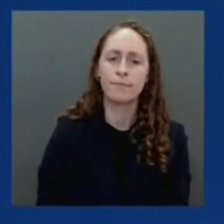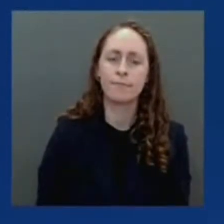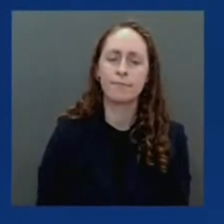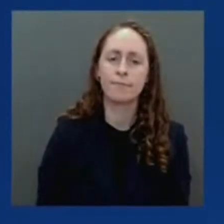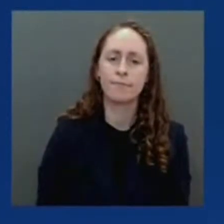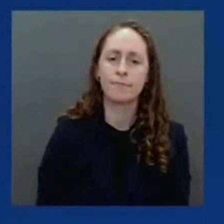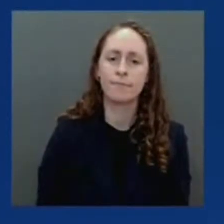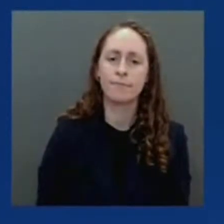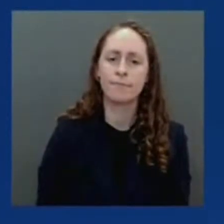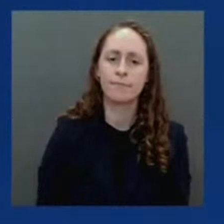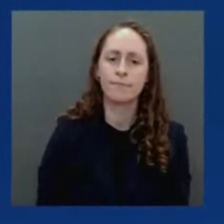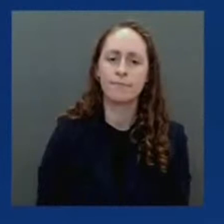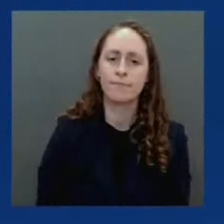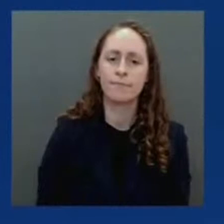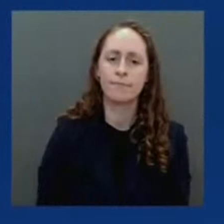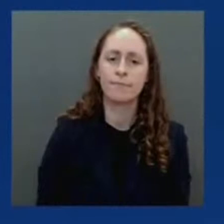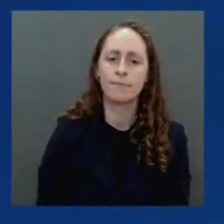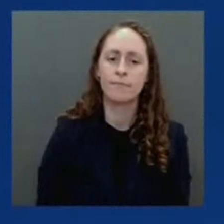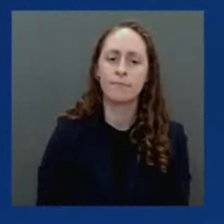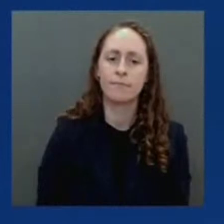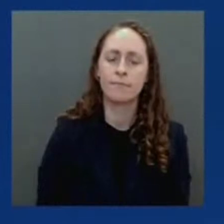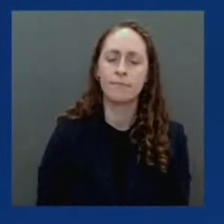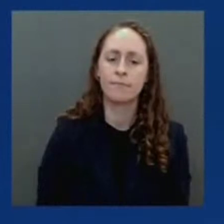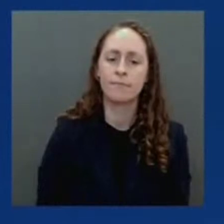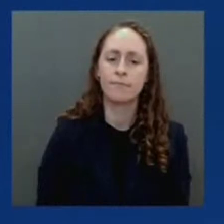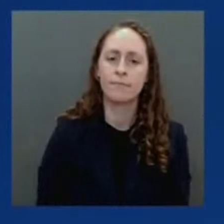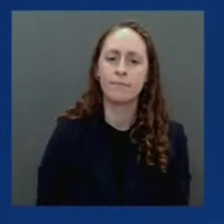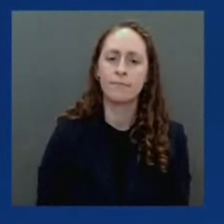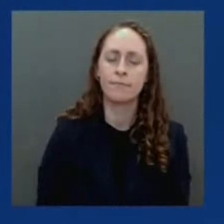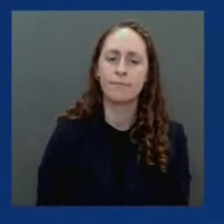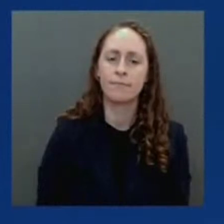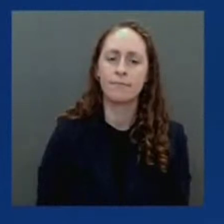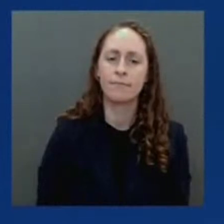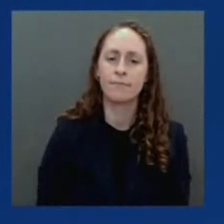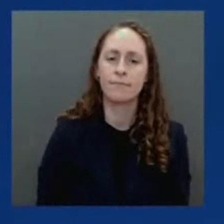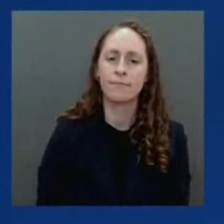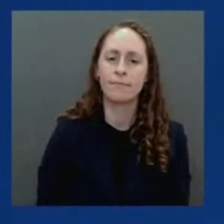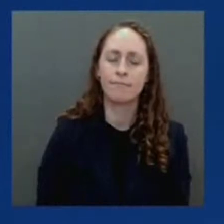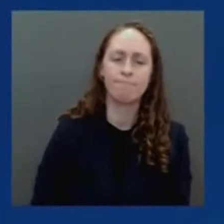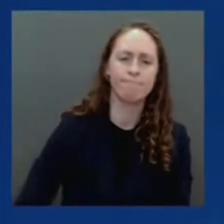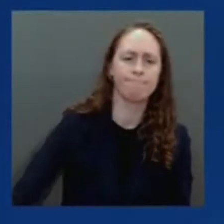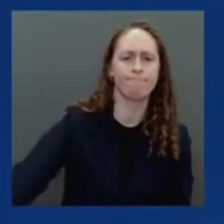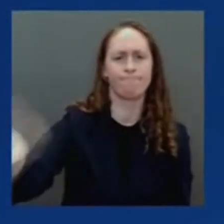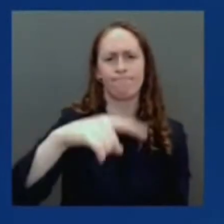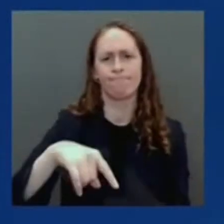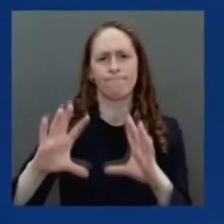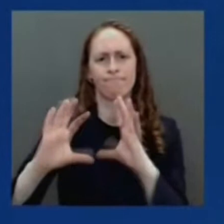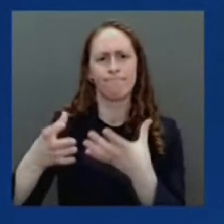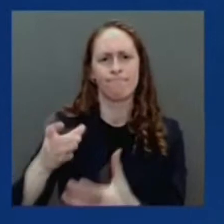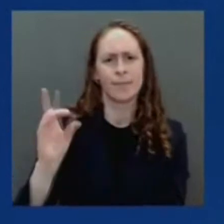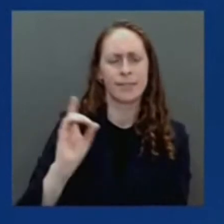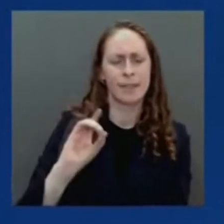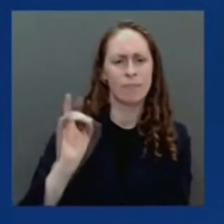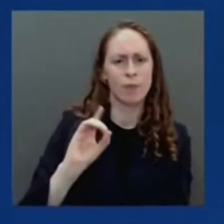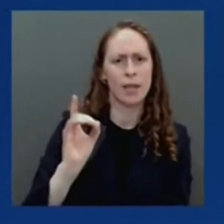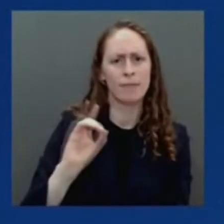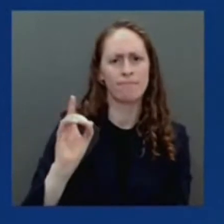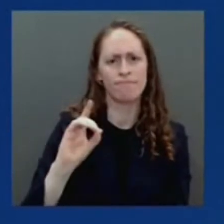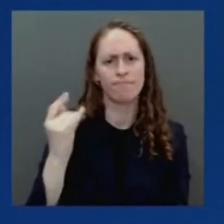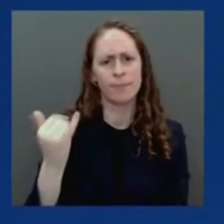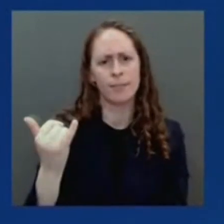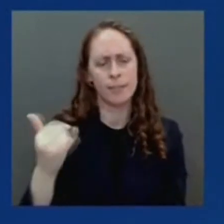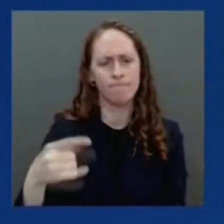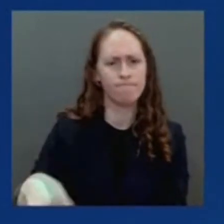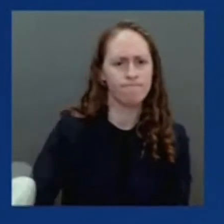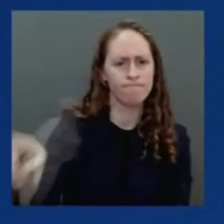Hi, thanks. There's a group of Democrats in Congress have called for $17 billion in the next appropriations